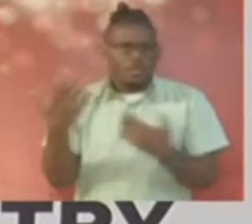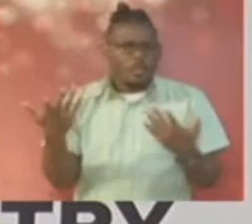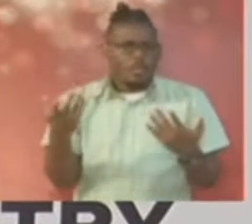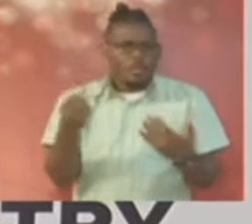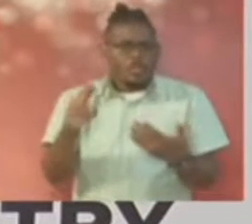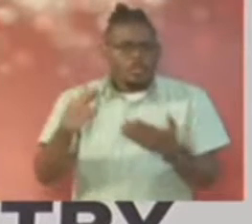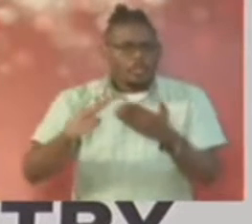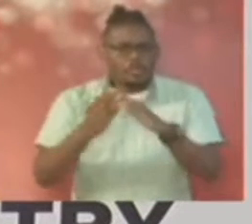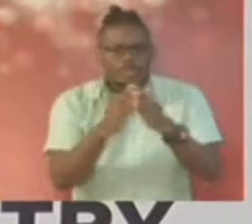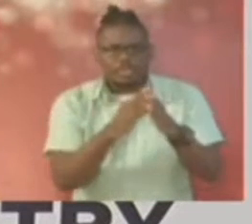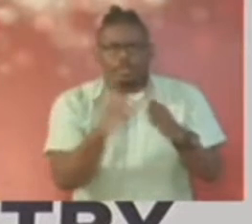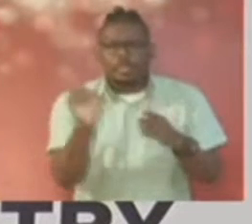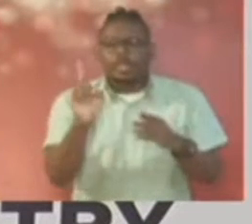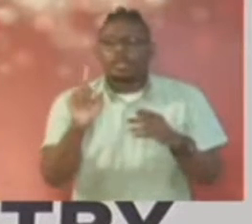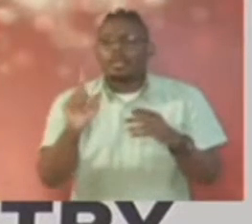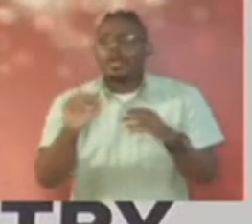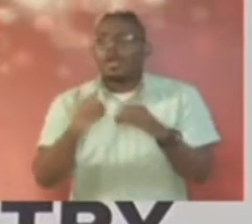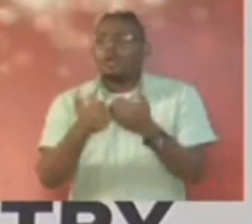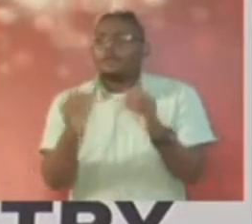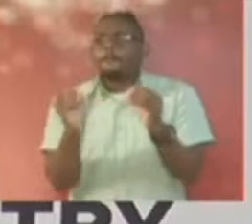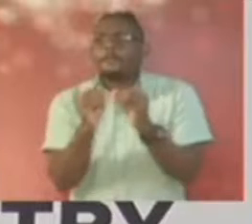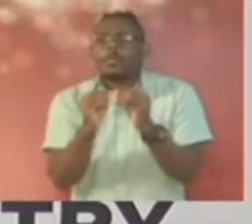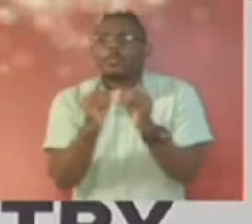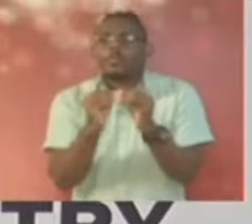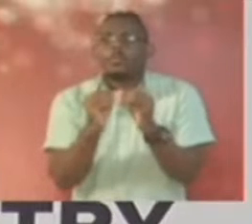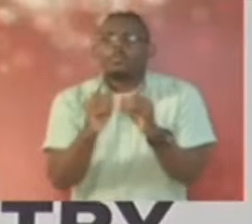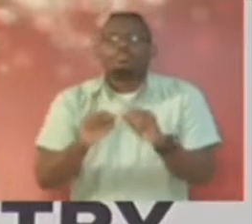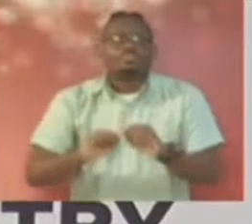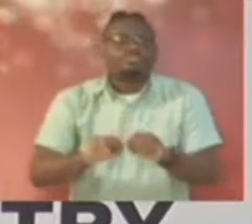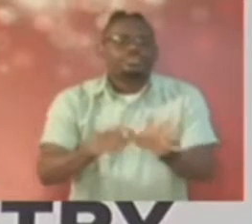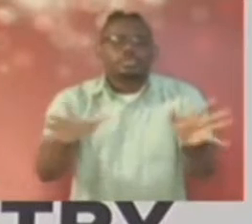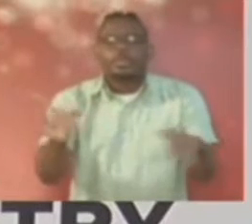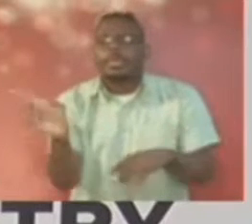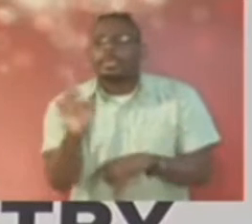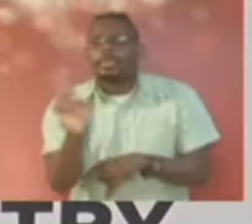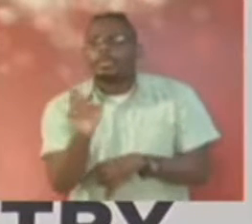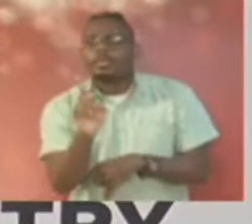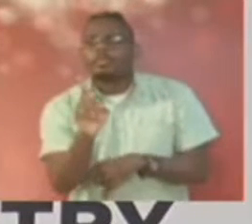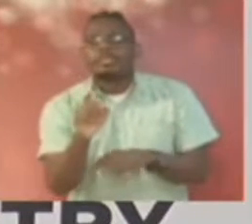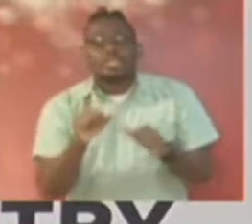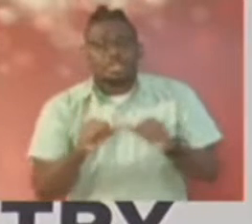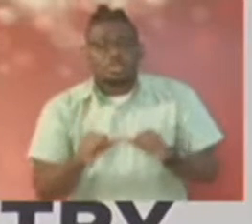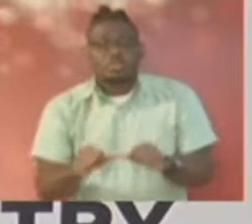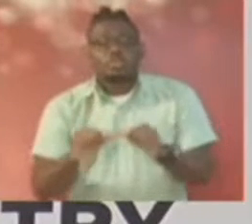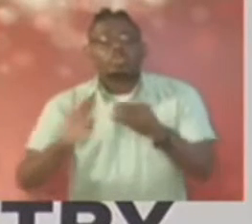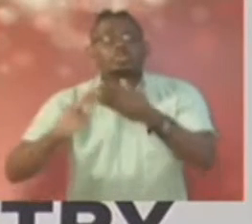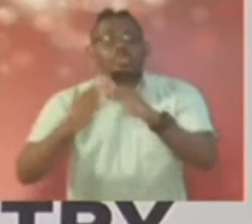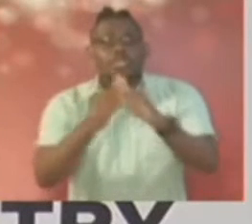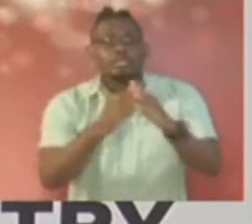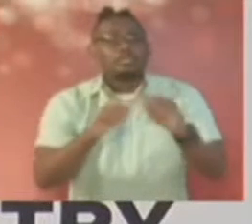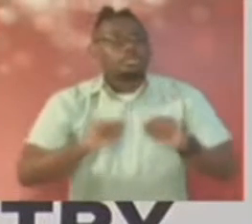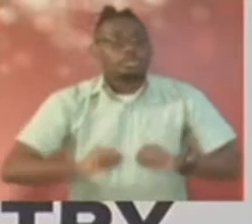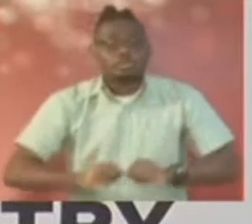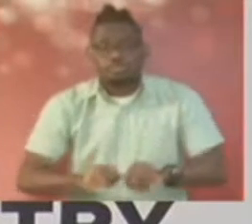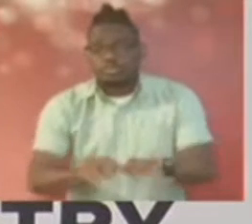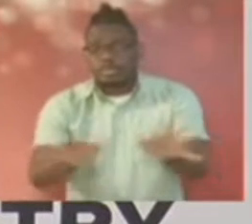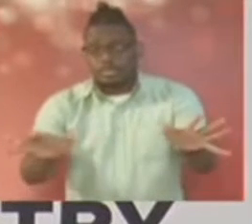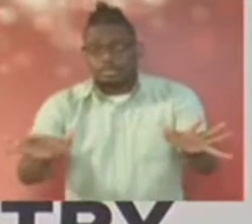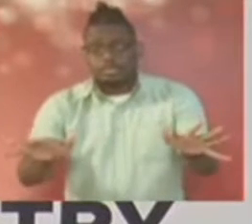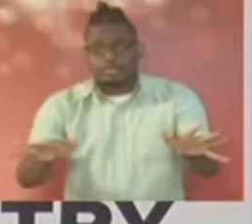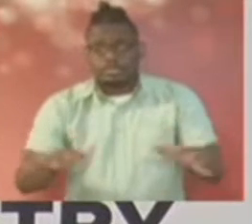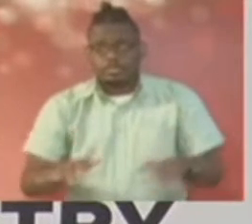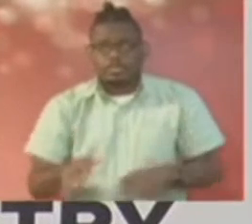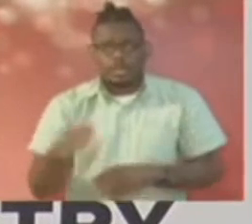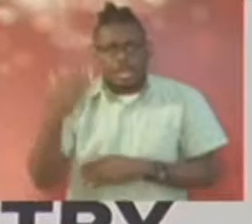it via a community spread, etc.? Yeah, so we are still at community spread. I don't want to hazard a guess as to